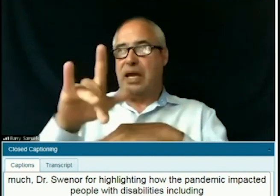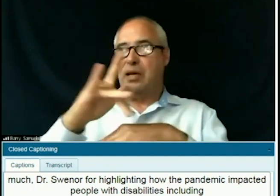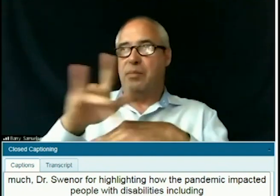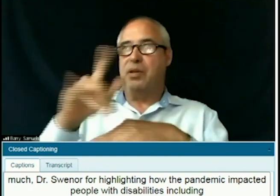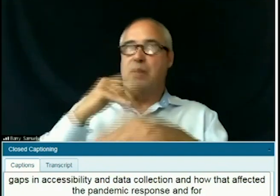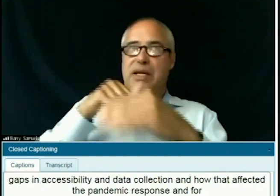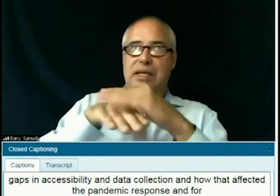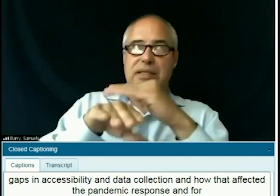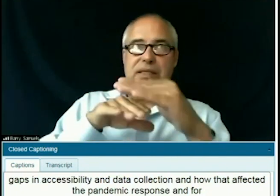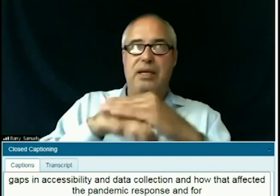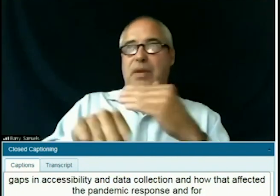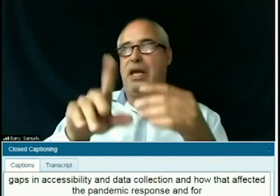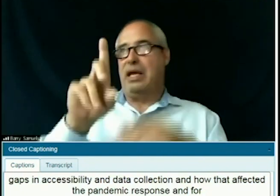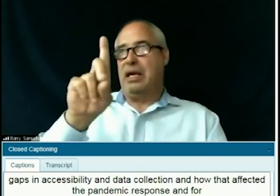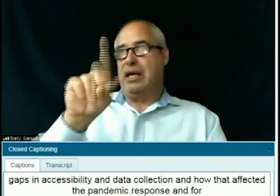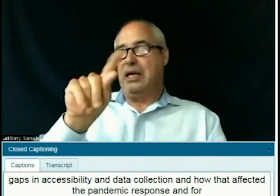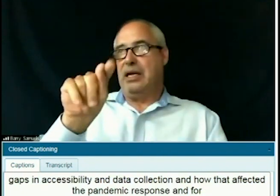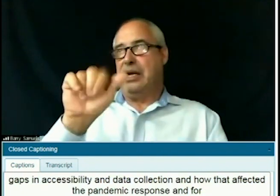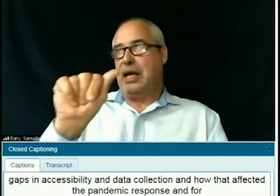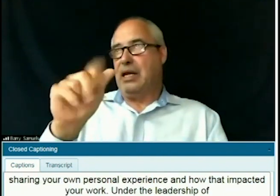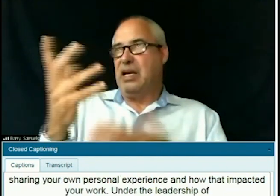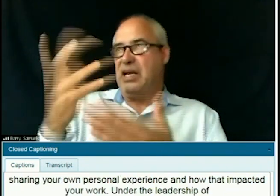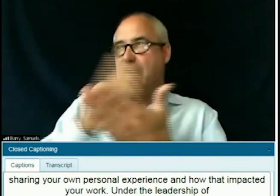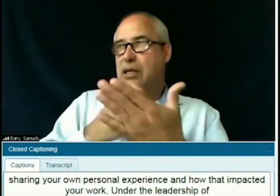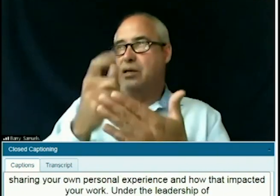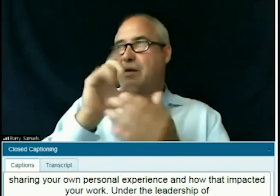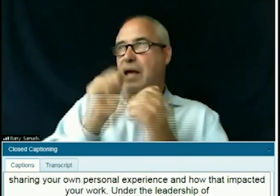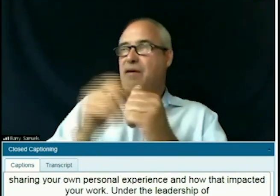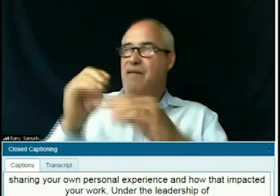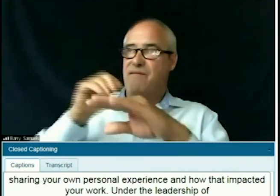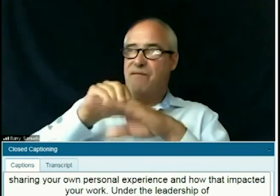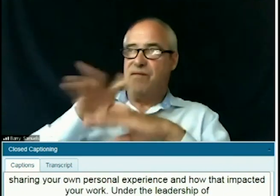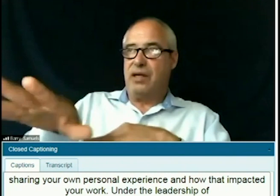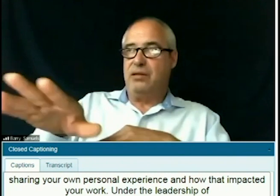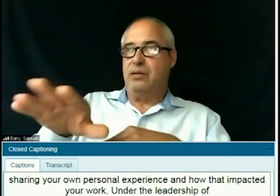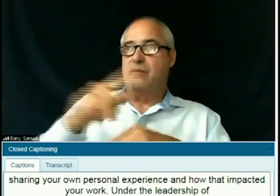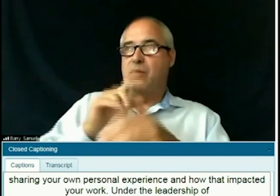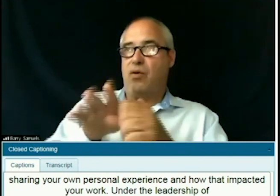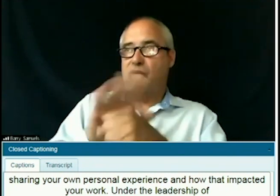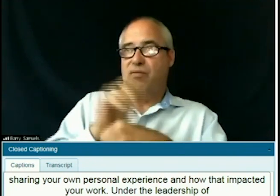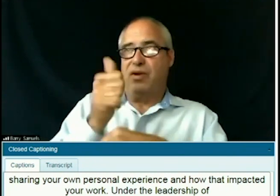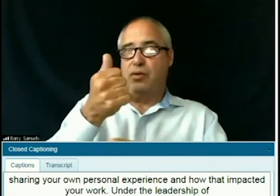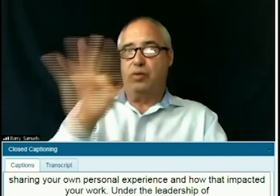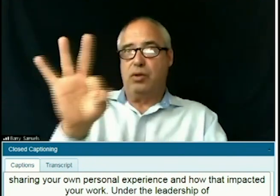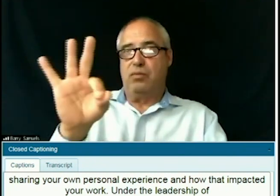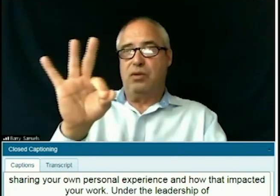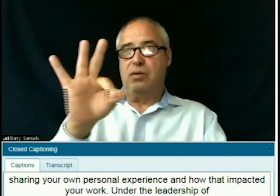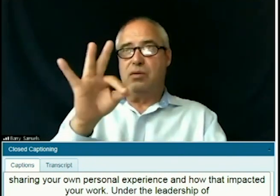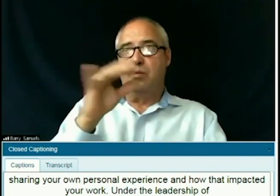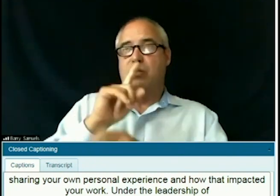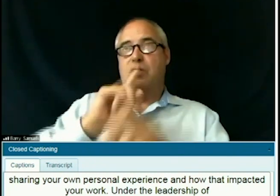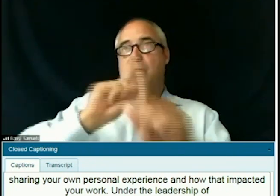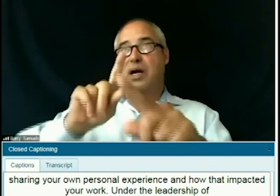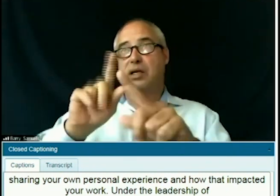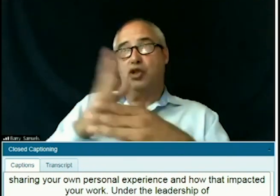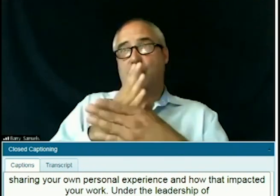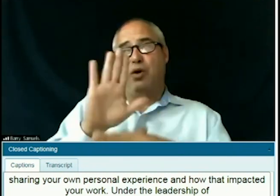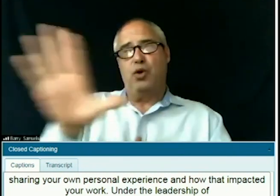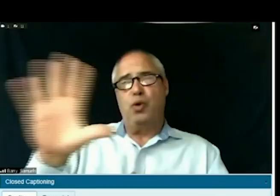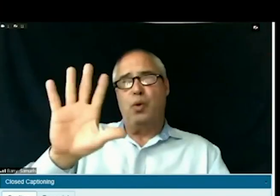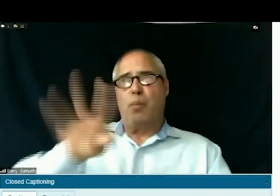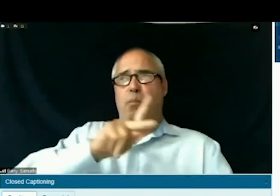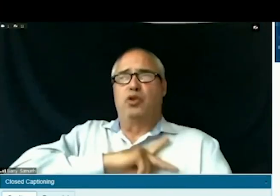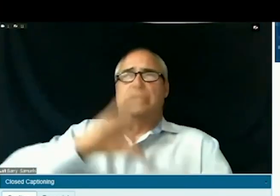and data collection and how that affected the pandemic response, and for sharing your own personal experience and how that impacted your work.